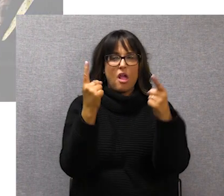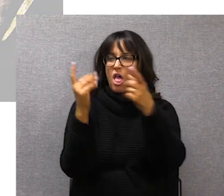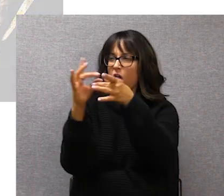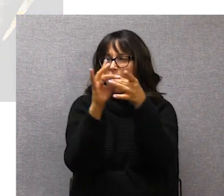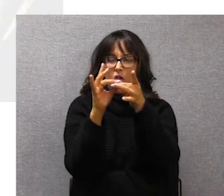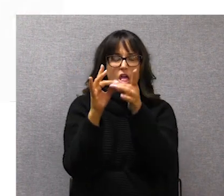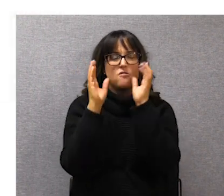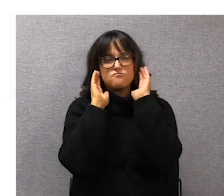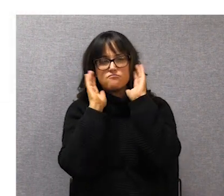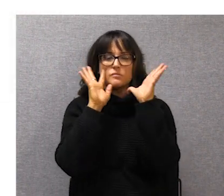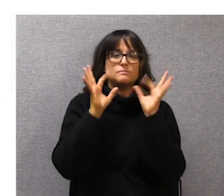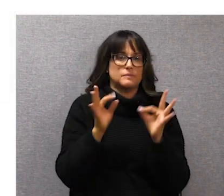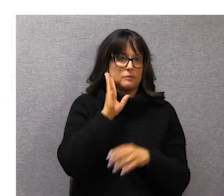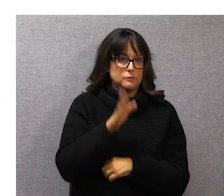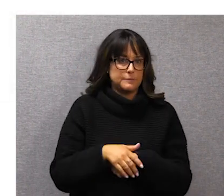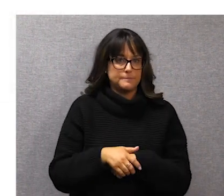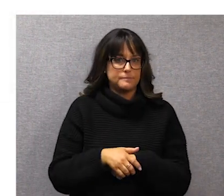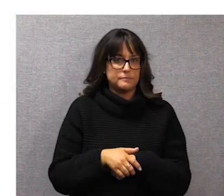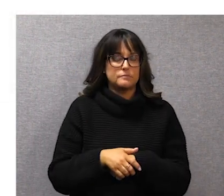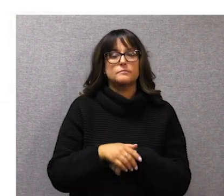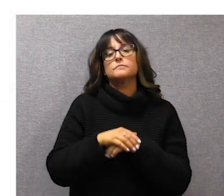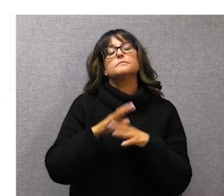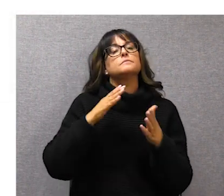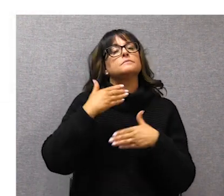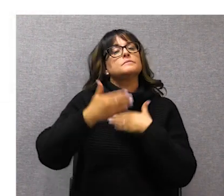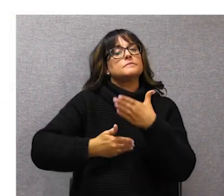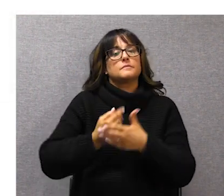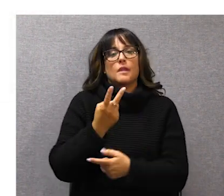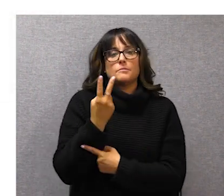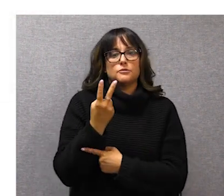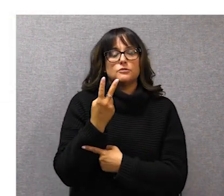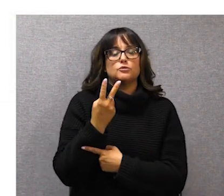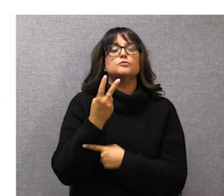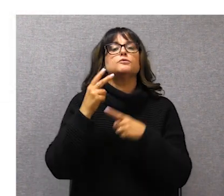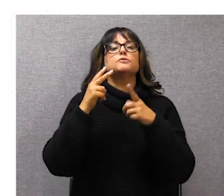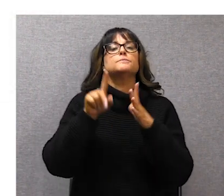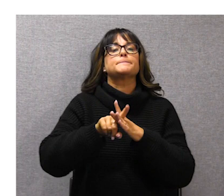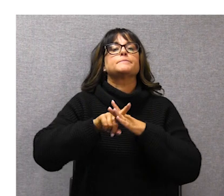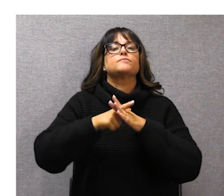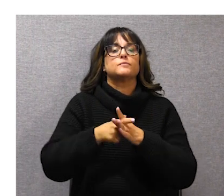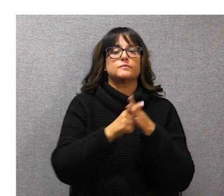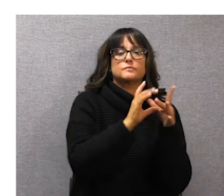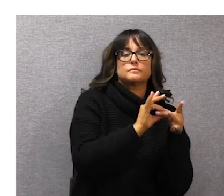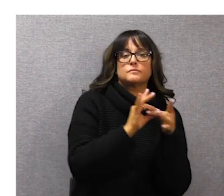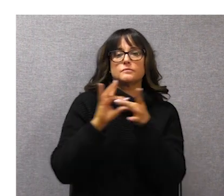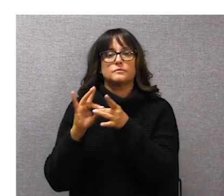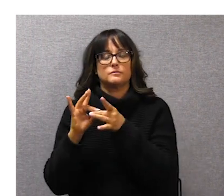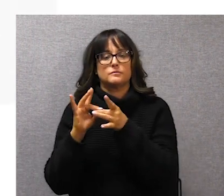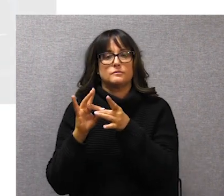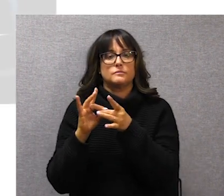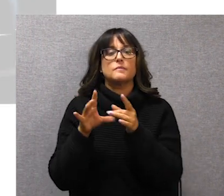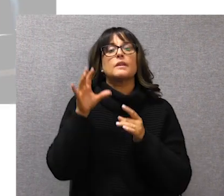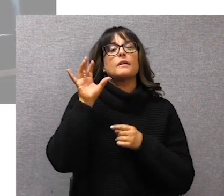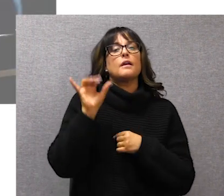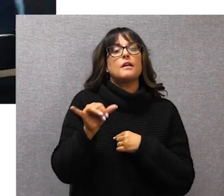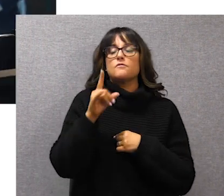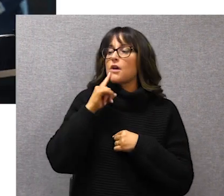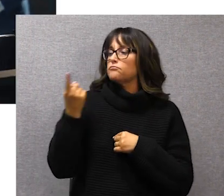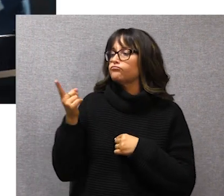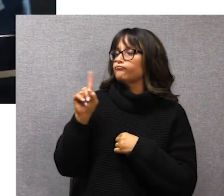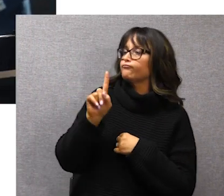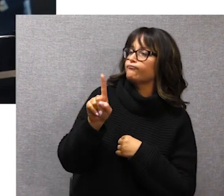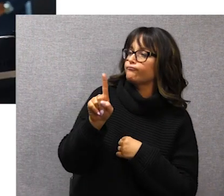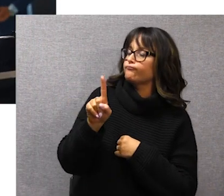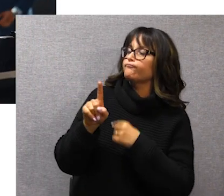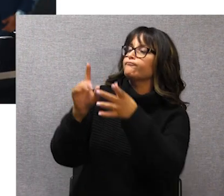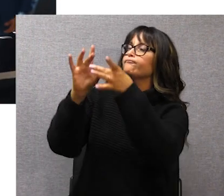guilty. Step 2 is opening arguments. This is where the prosecutor talks about the case and shows the